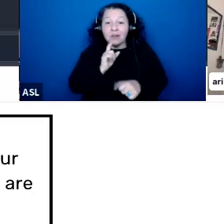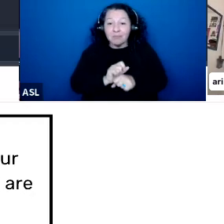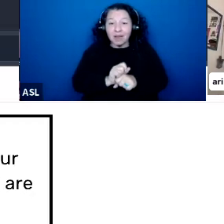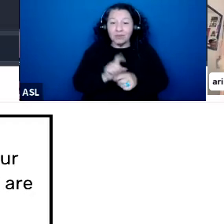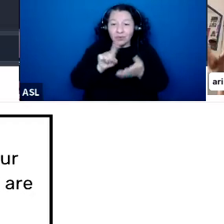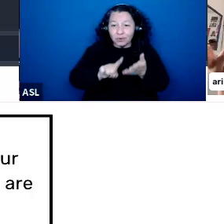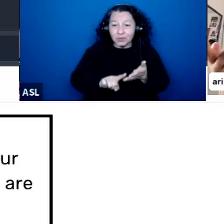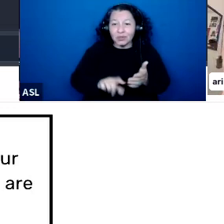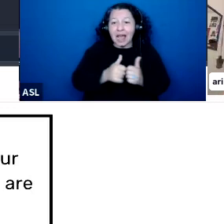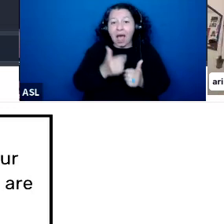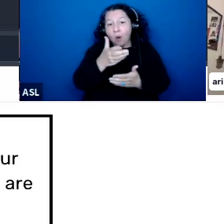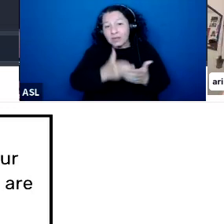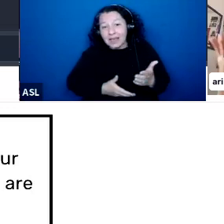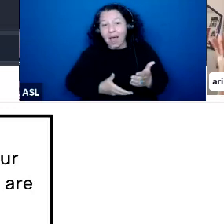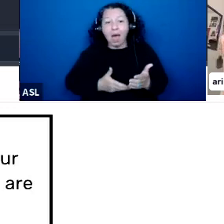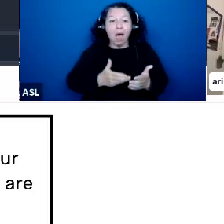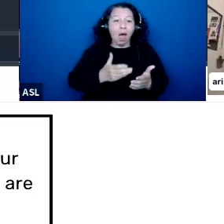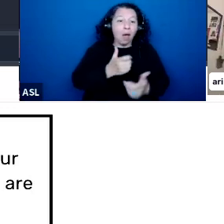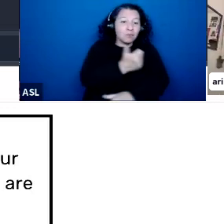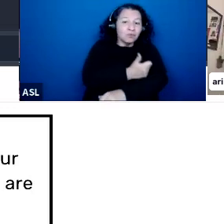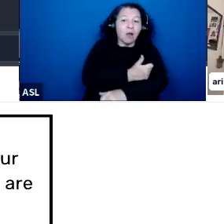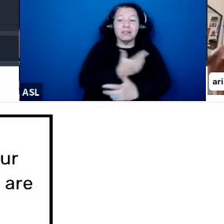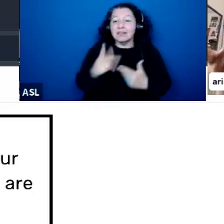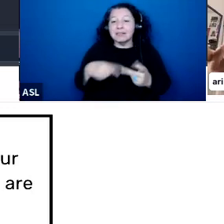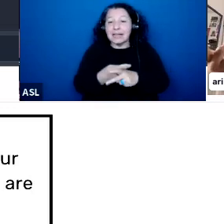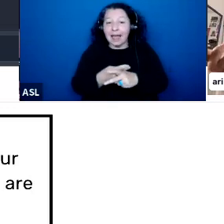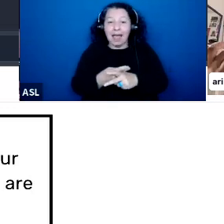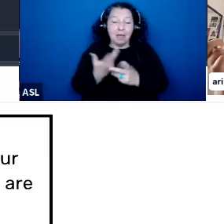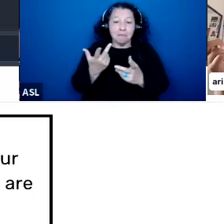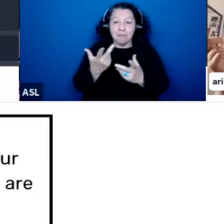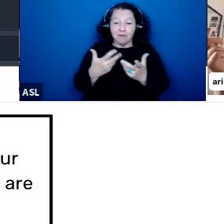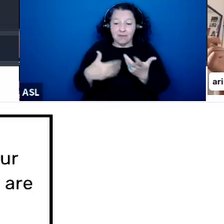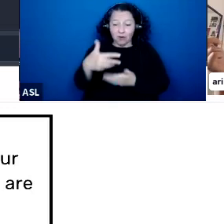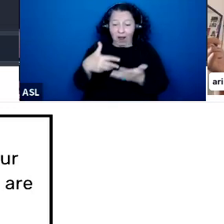you're researching about some drugs and what interactions they have